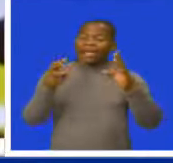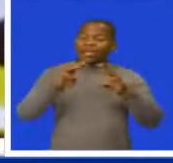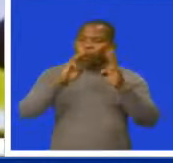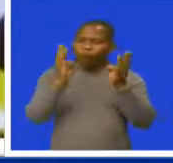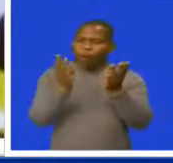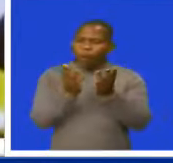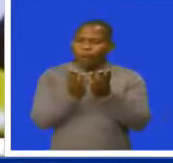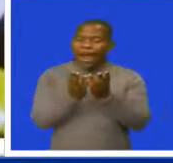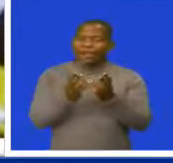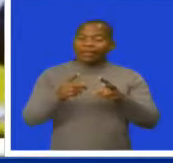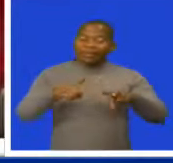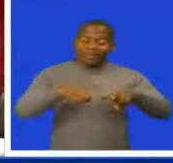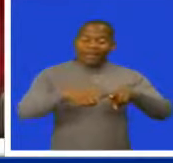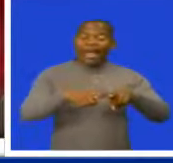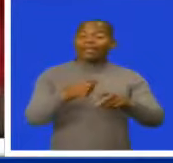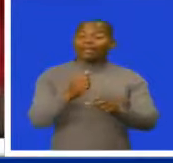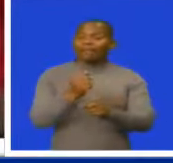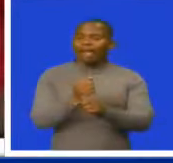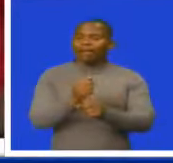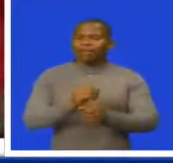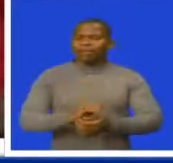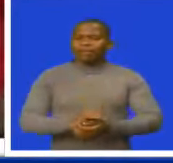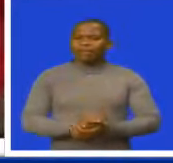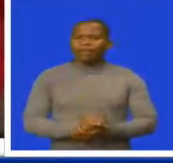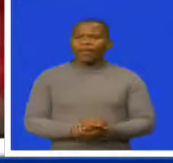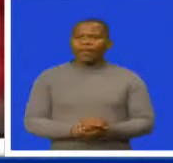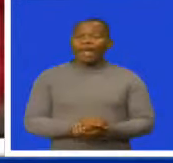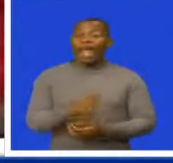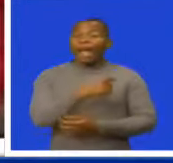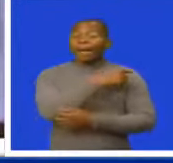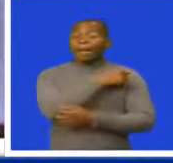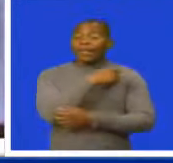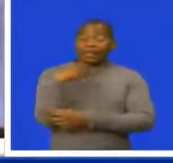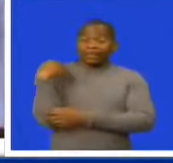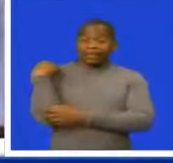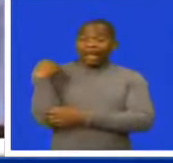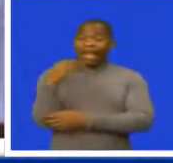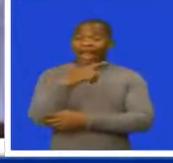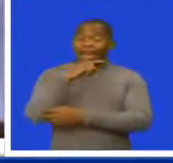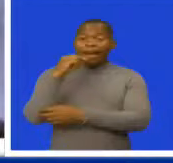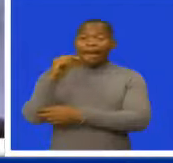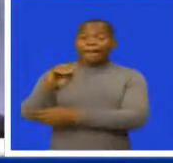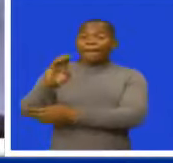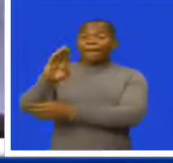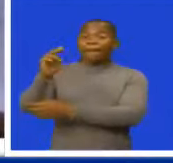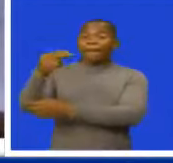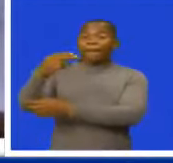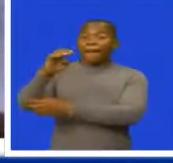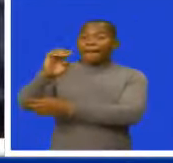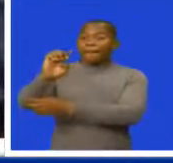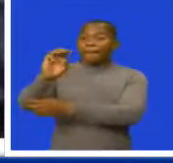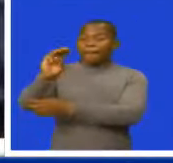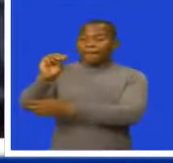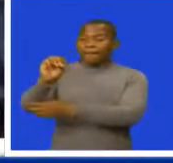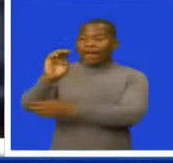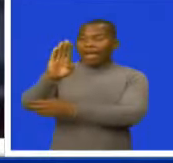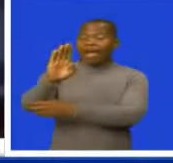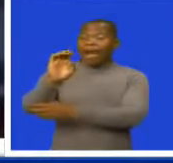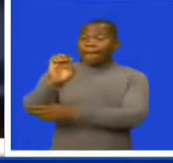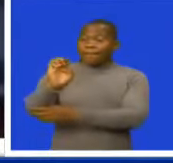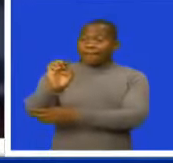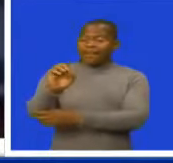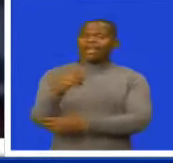ukuthi lesifundza sinelinani lelincane lebantfu labaneligciwane i-HIV AIDS uma sichathaniswa naletinye tifundza delive. Sifika